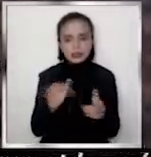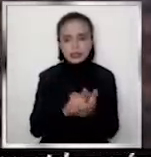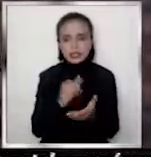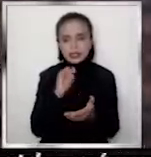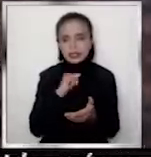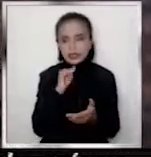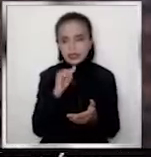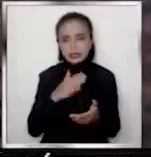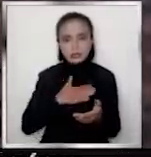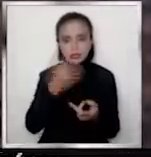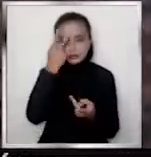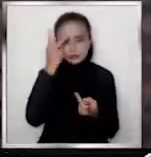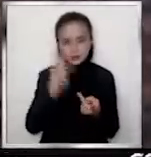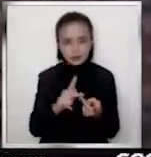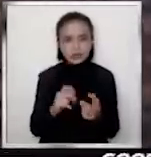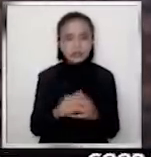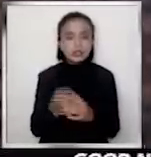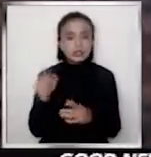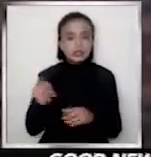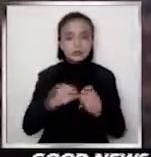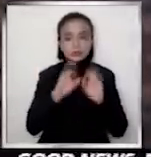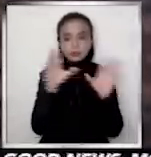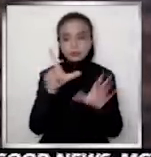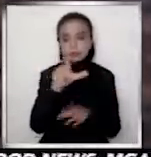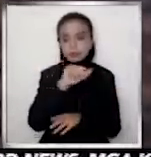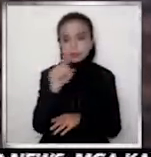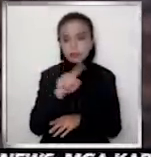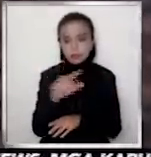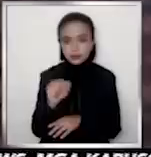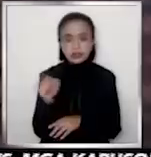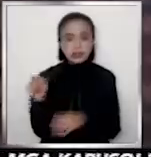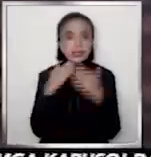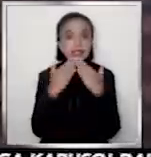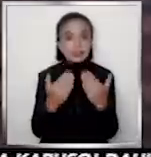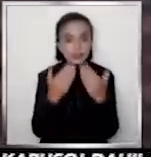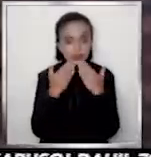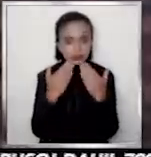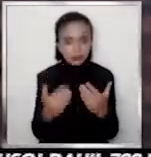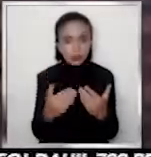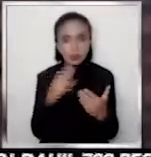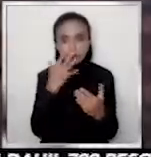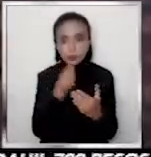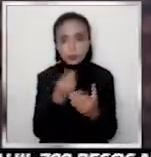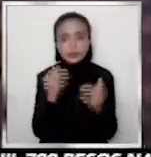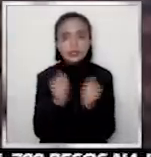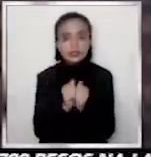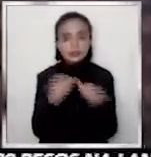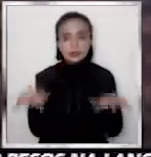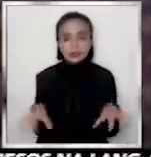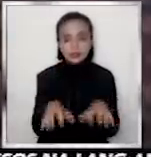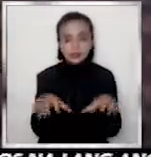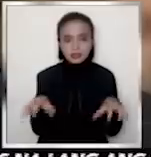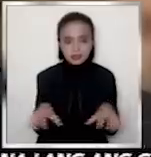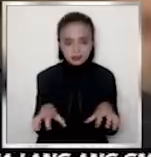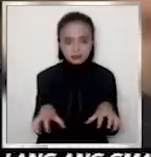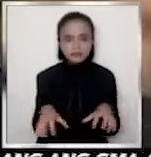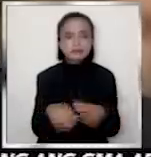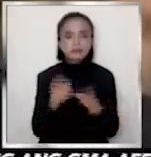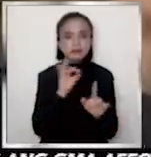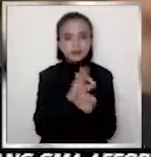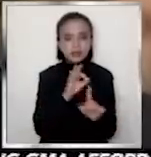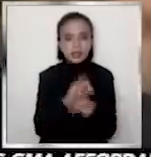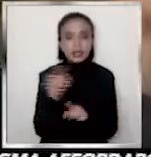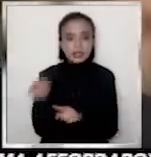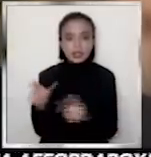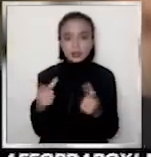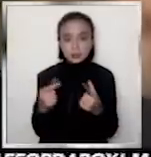Paglilinaw pa ni Liza, grateful siya sa kanyang mga nakatrabaho at sa fans. At ginagawa niya raw ang change of